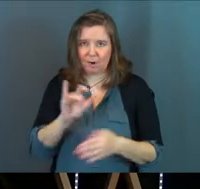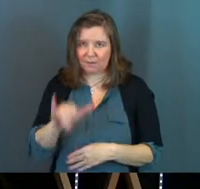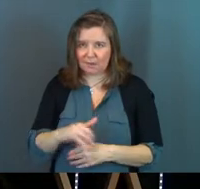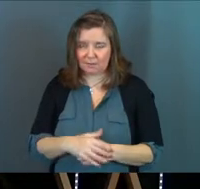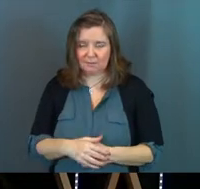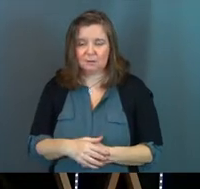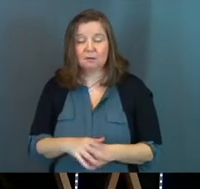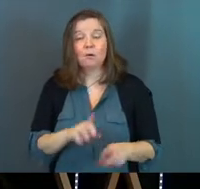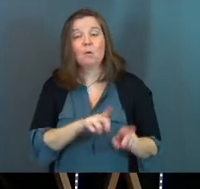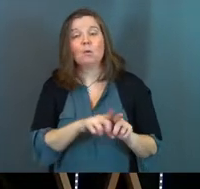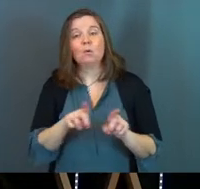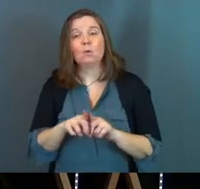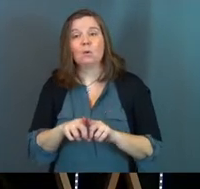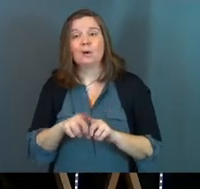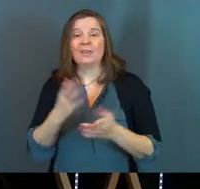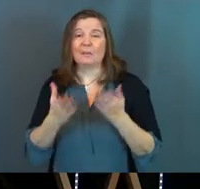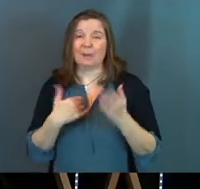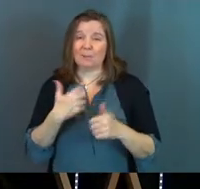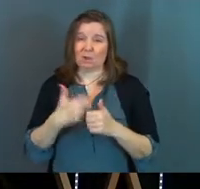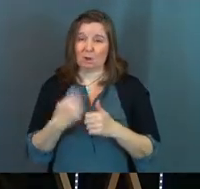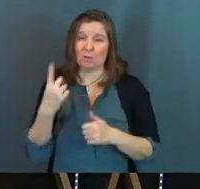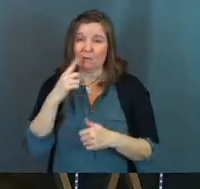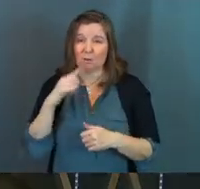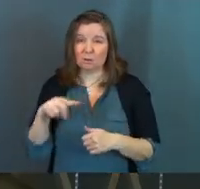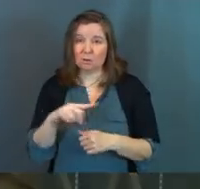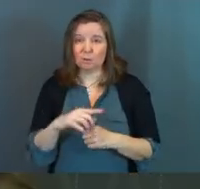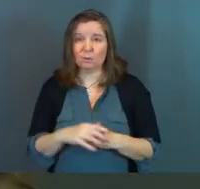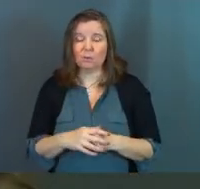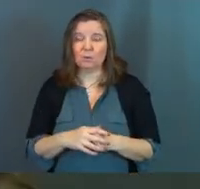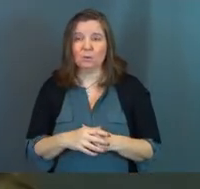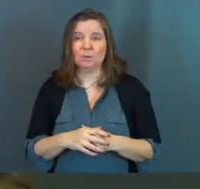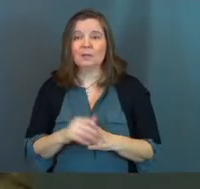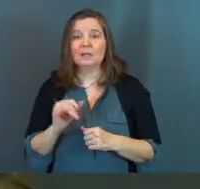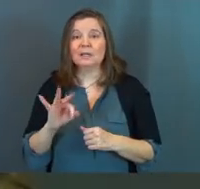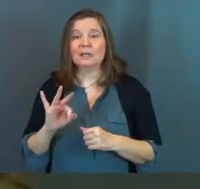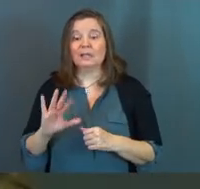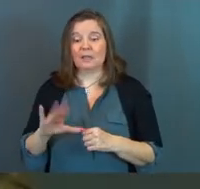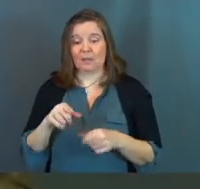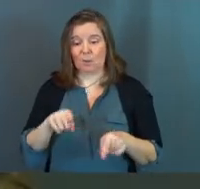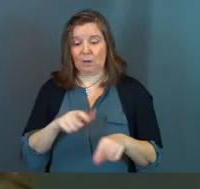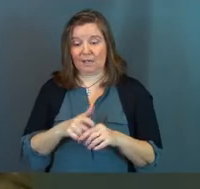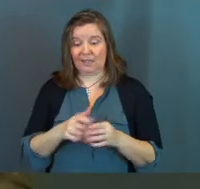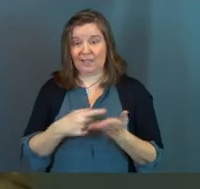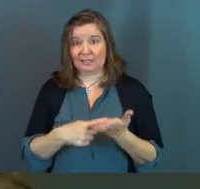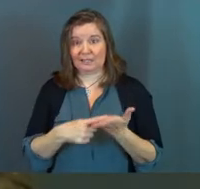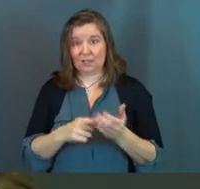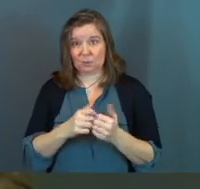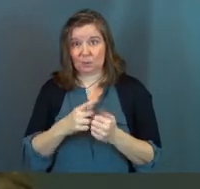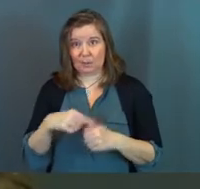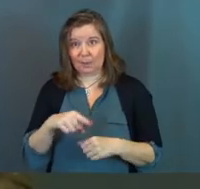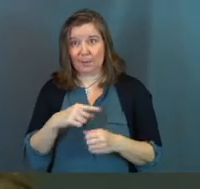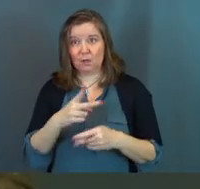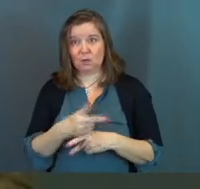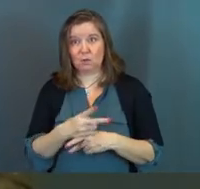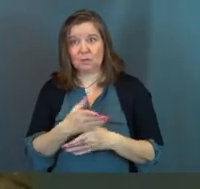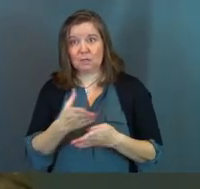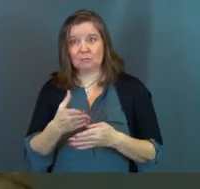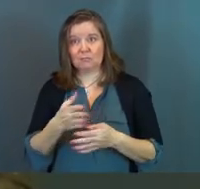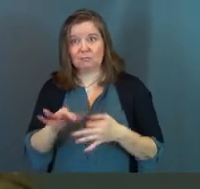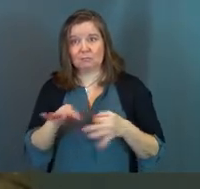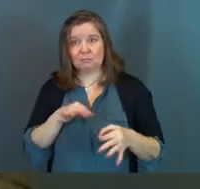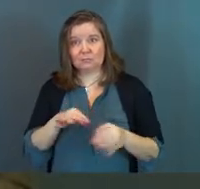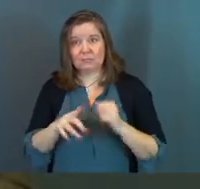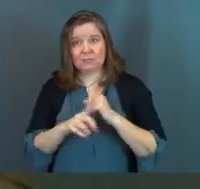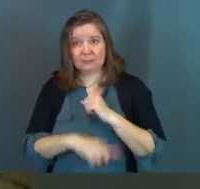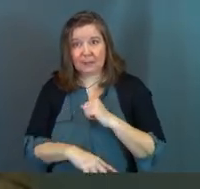that. And also, and this might be the hardest one for you, even there while you're in that discussion with them and you're carrying out